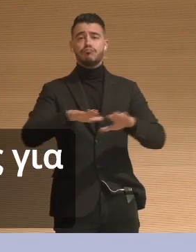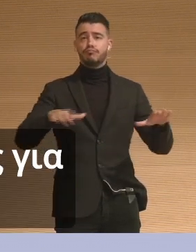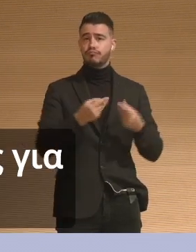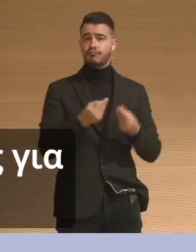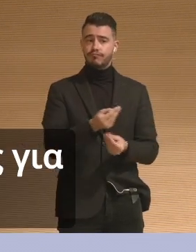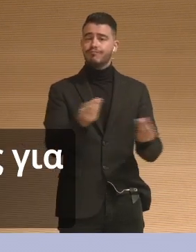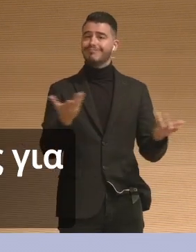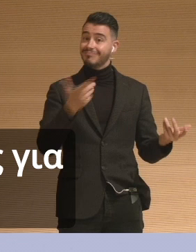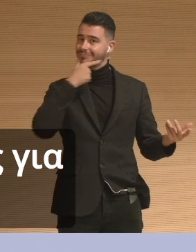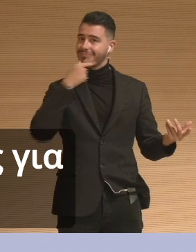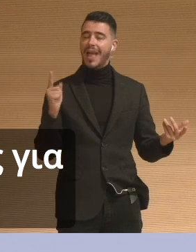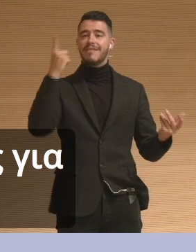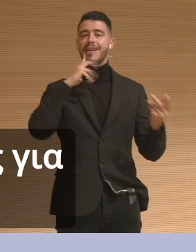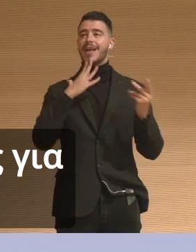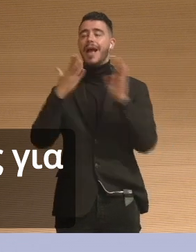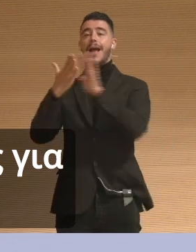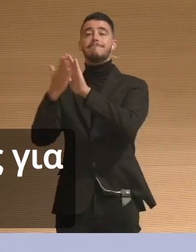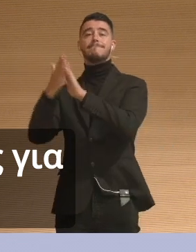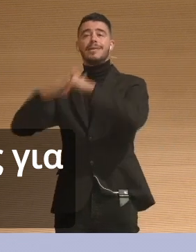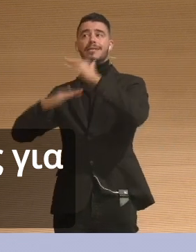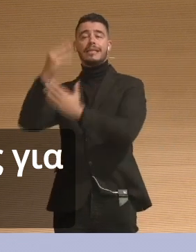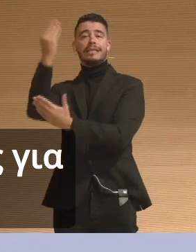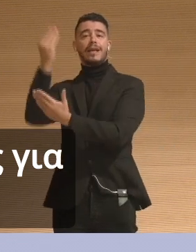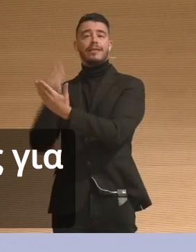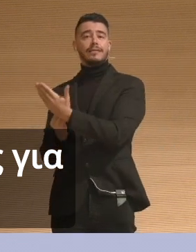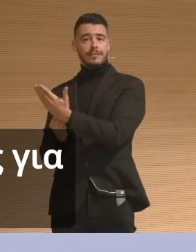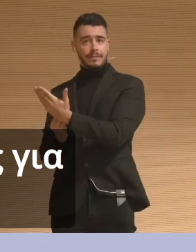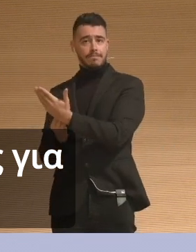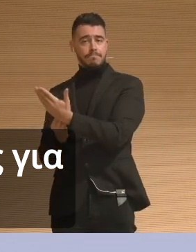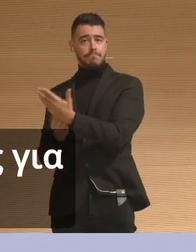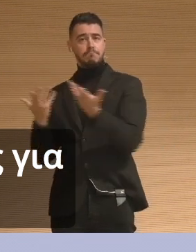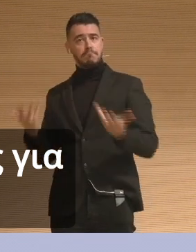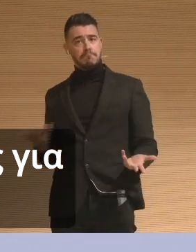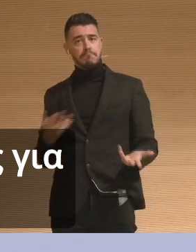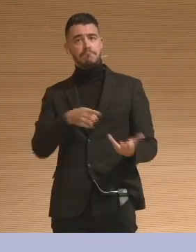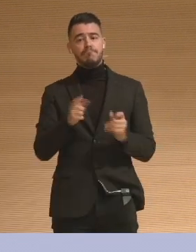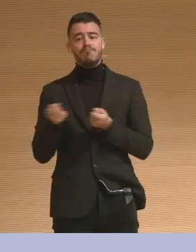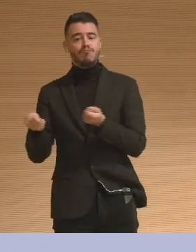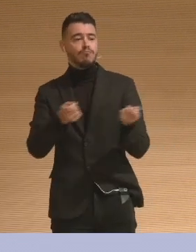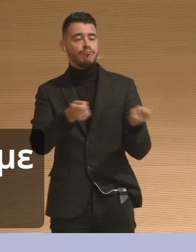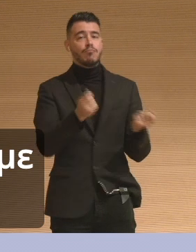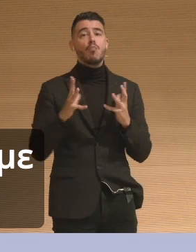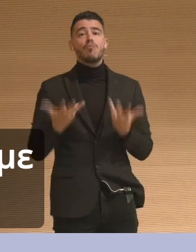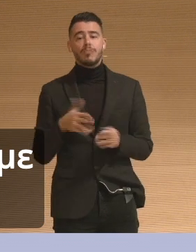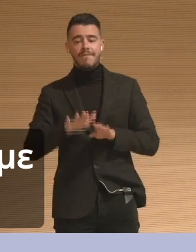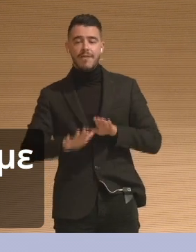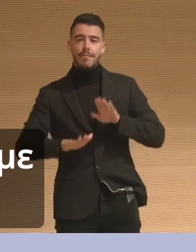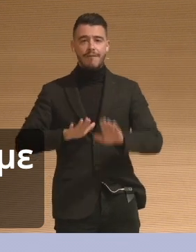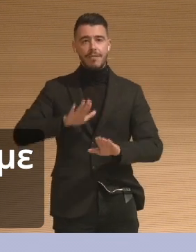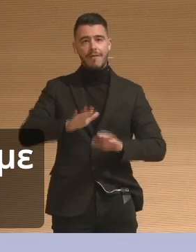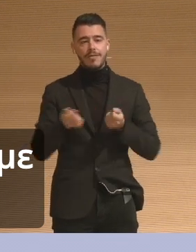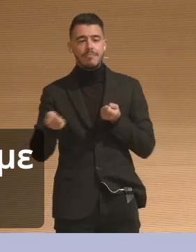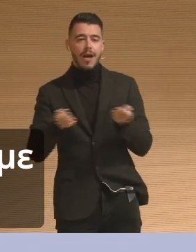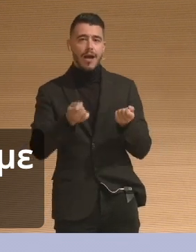So I would like to finish my presentation by talking you through the social prescribing schemes. Now, decades of